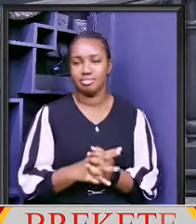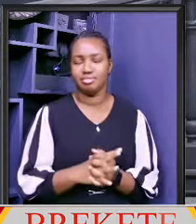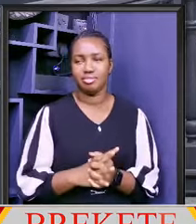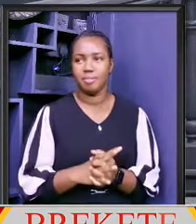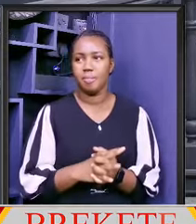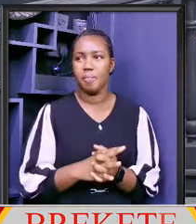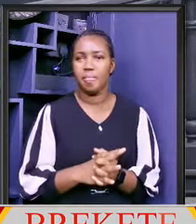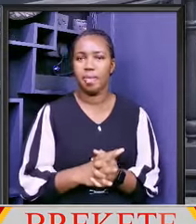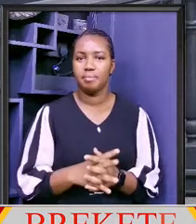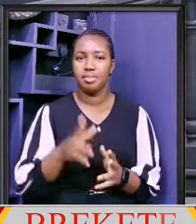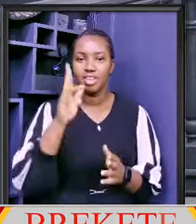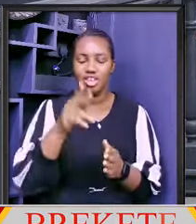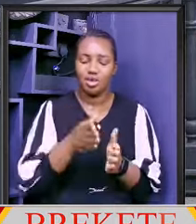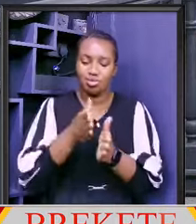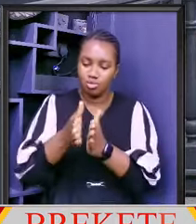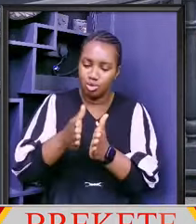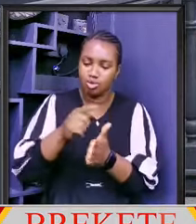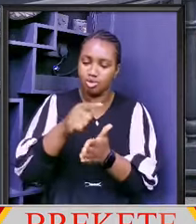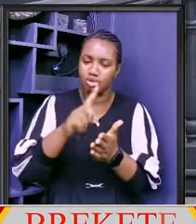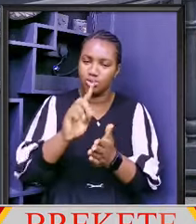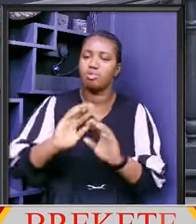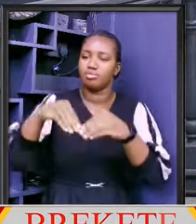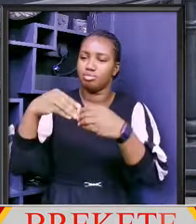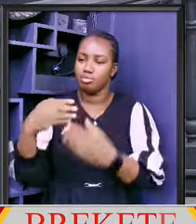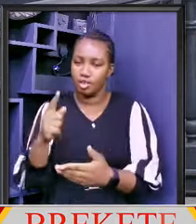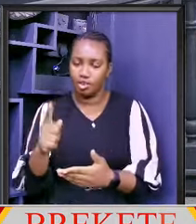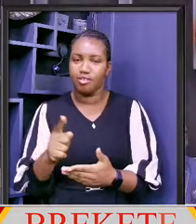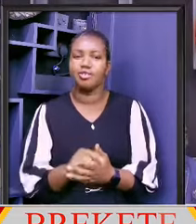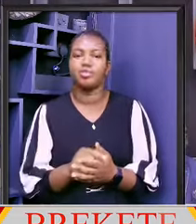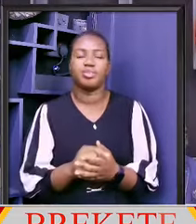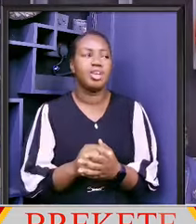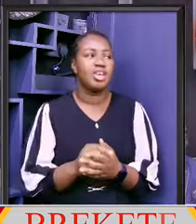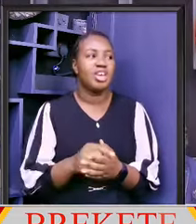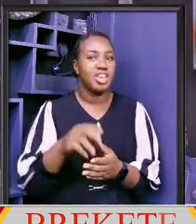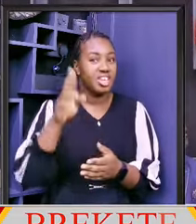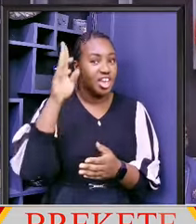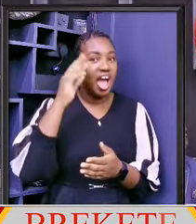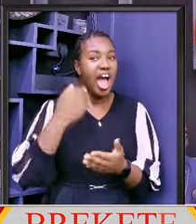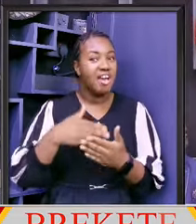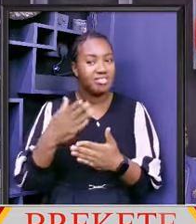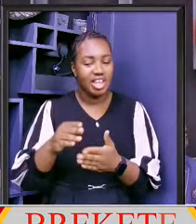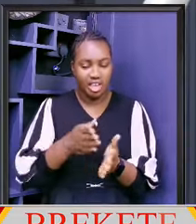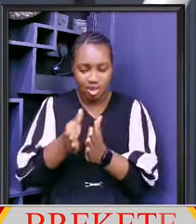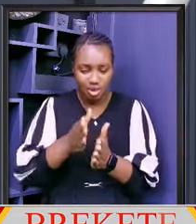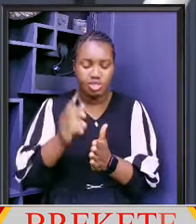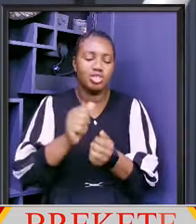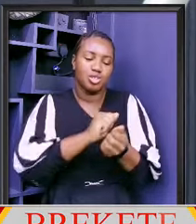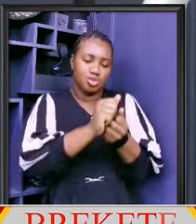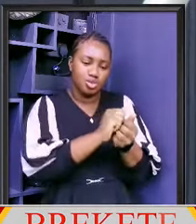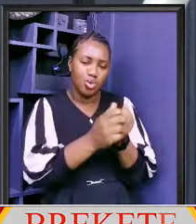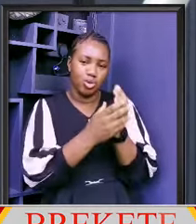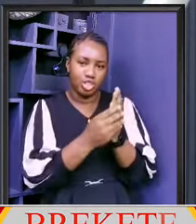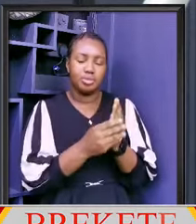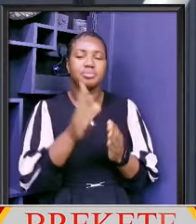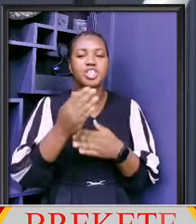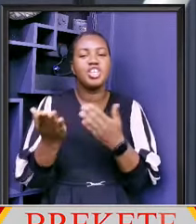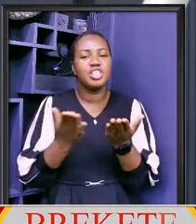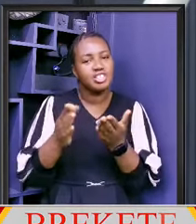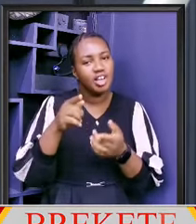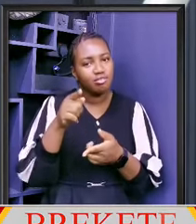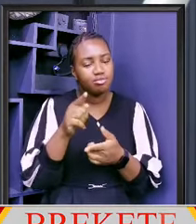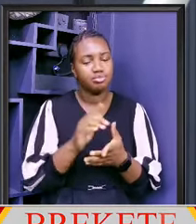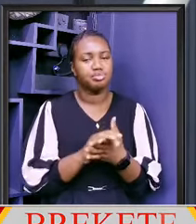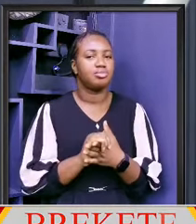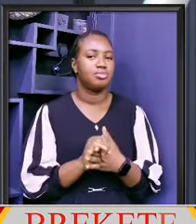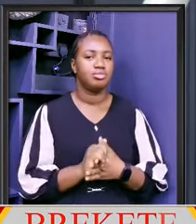You go cut this one, give you. As the attire cut, you go wash hand first. He go serve you.